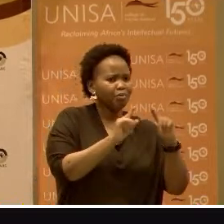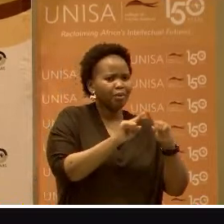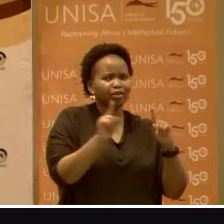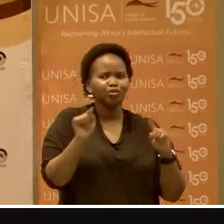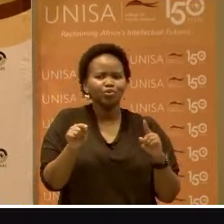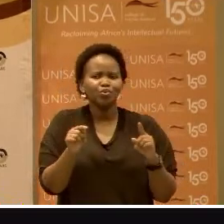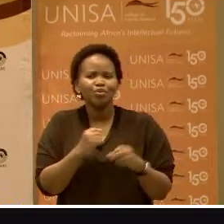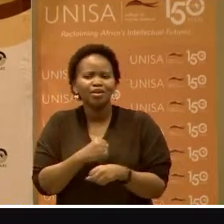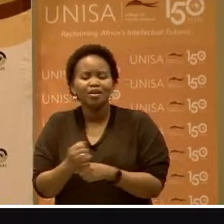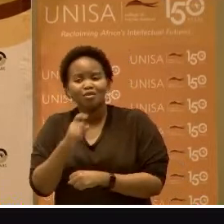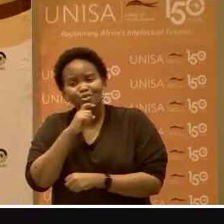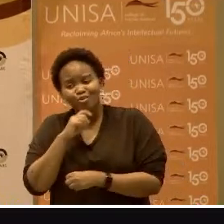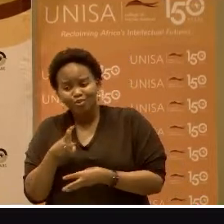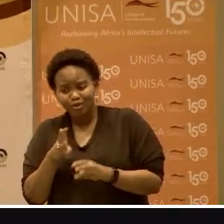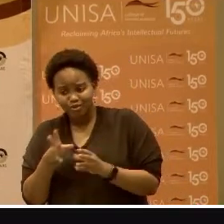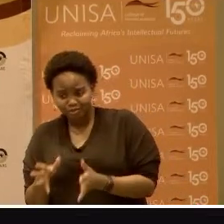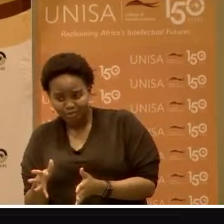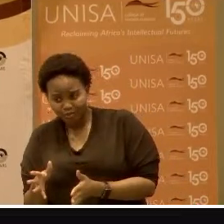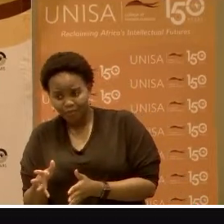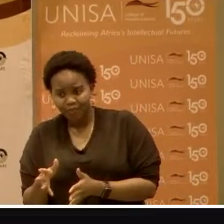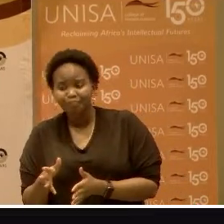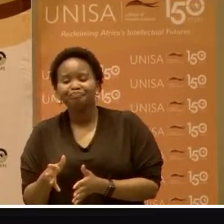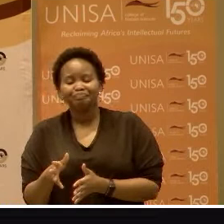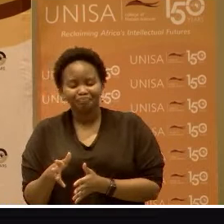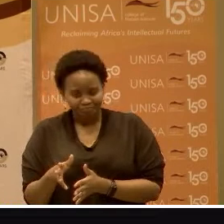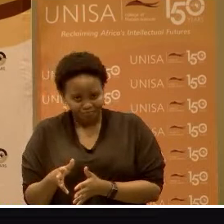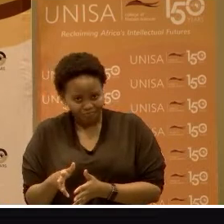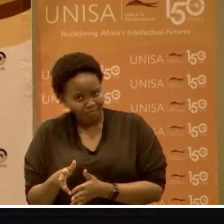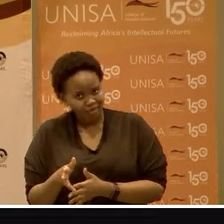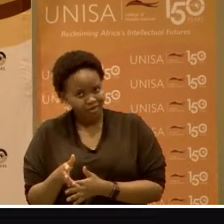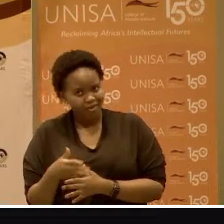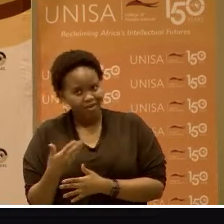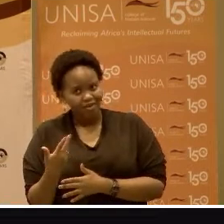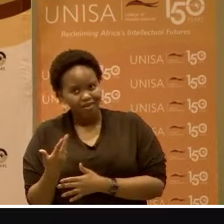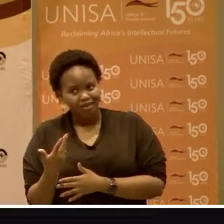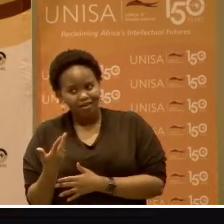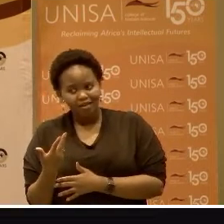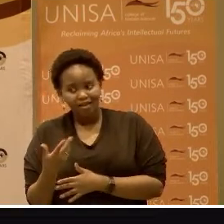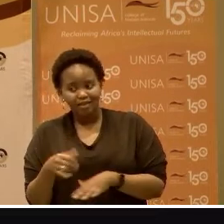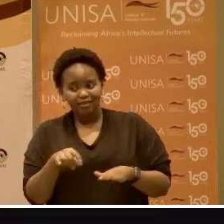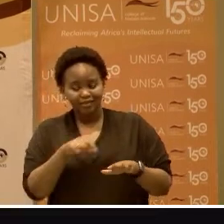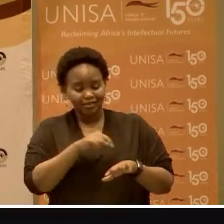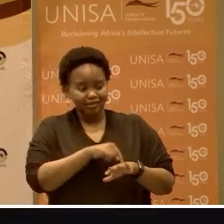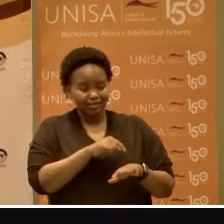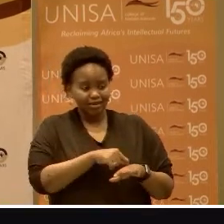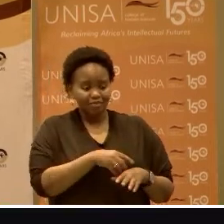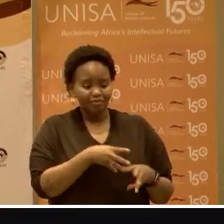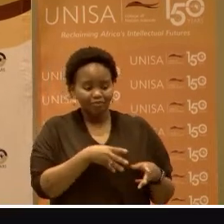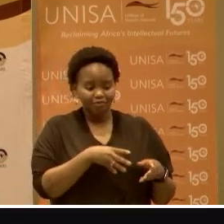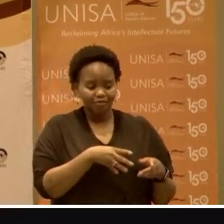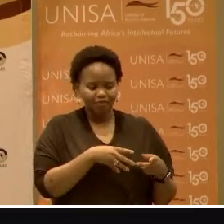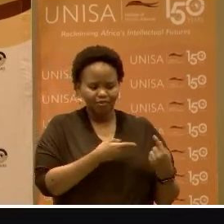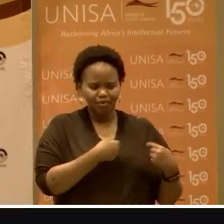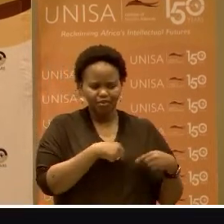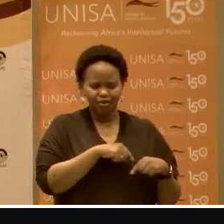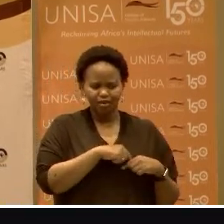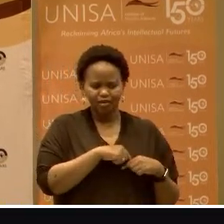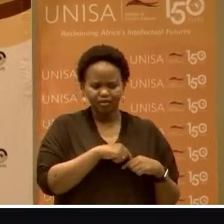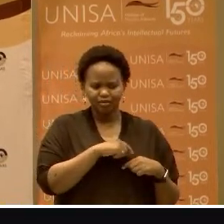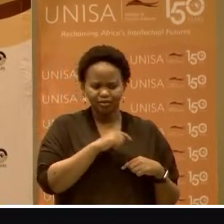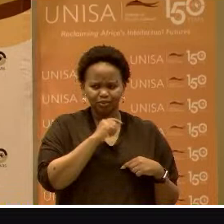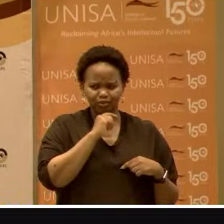them. We should do the same thing. Of course, it is important for us to use indigenous languages in